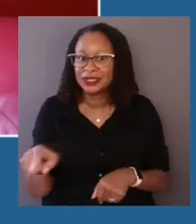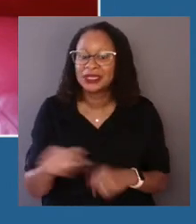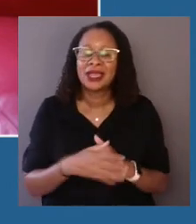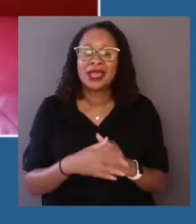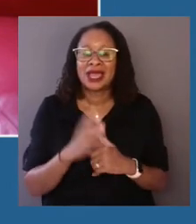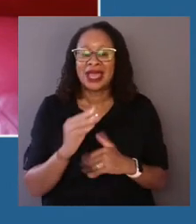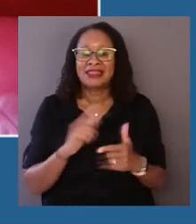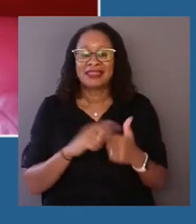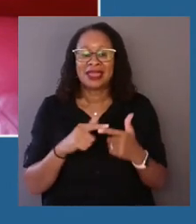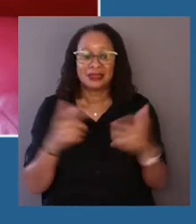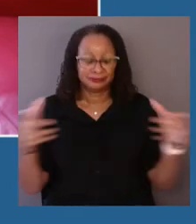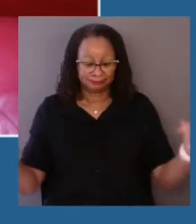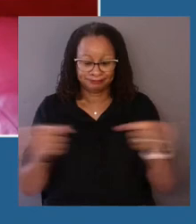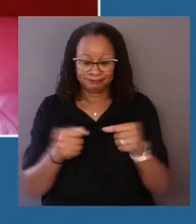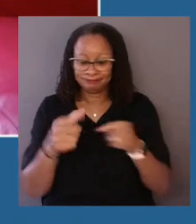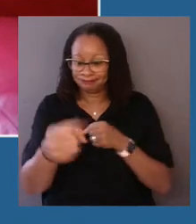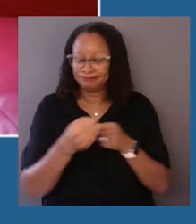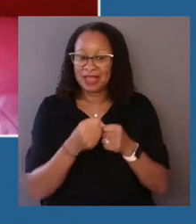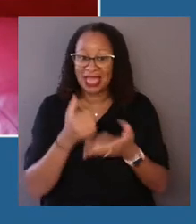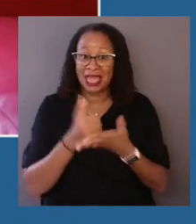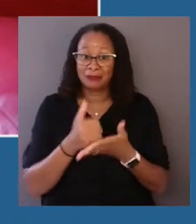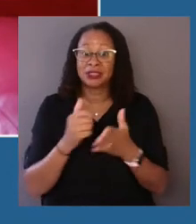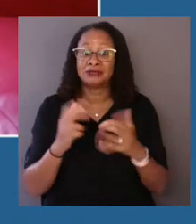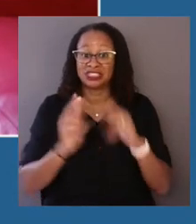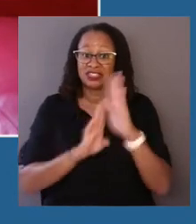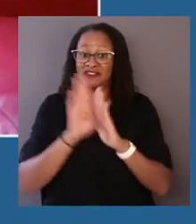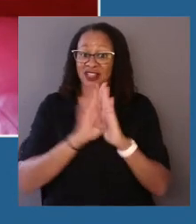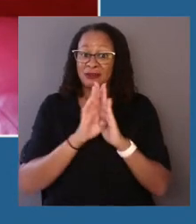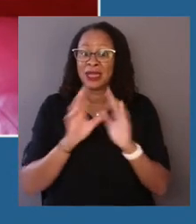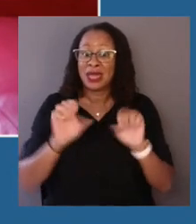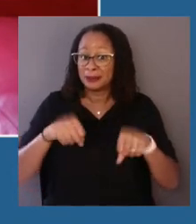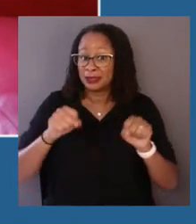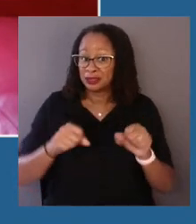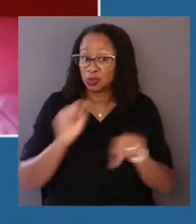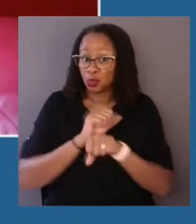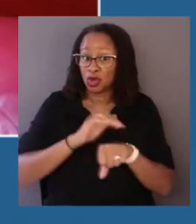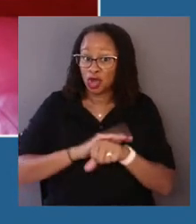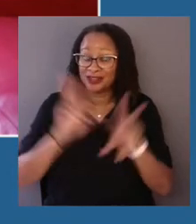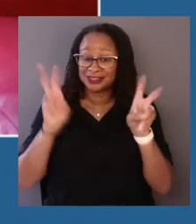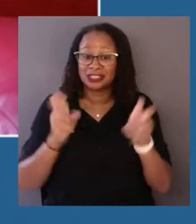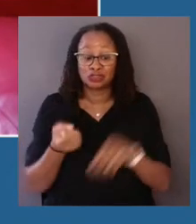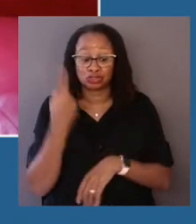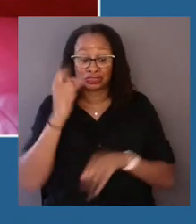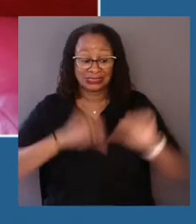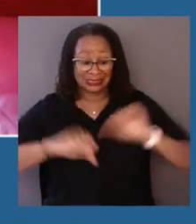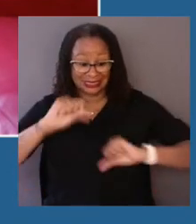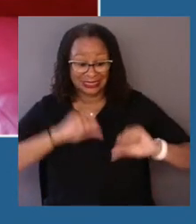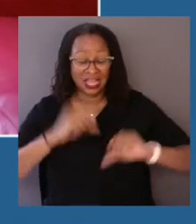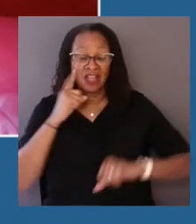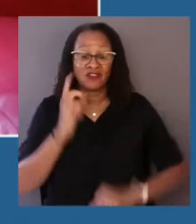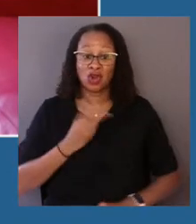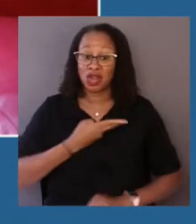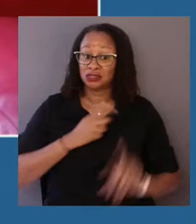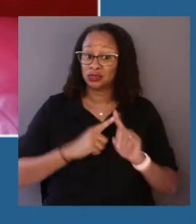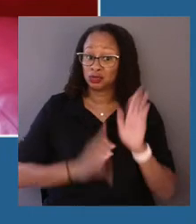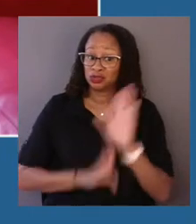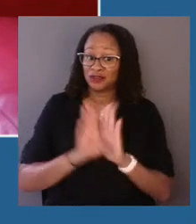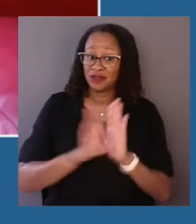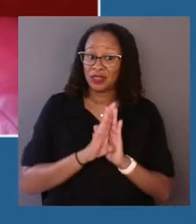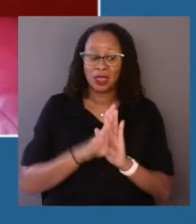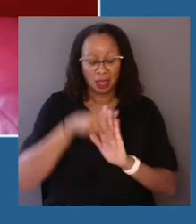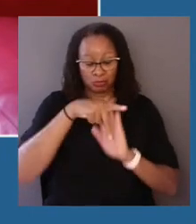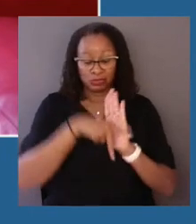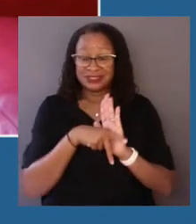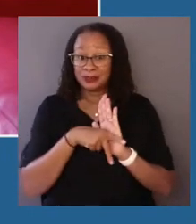develop capacity to work on this issue, to understand the science, for us to develop principles of